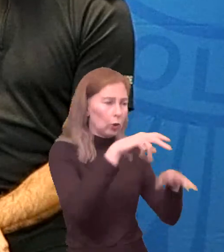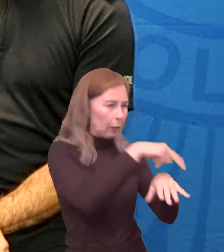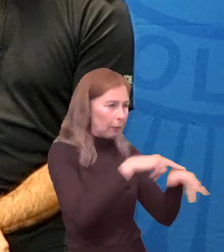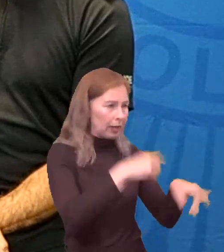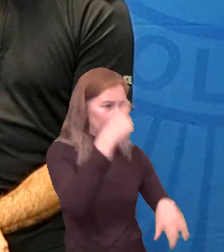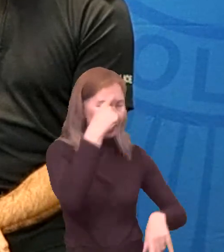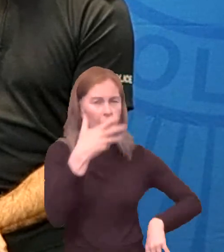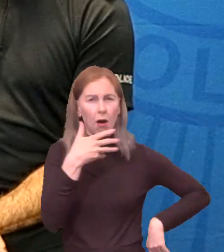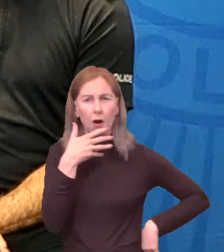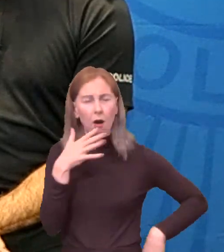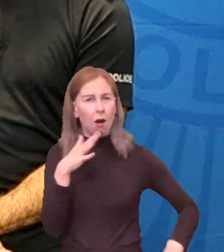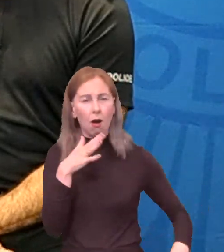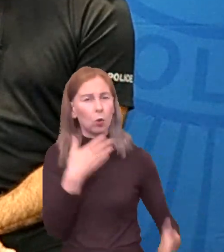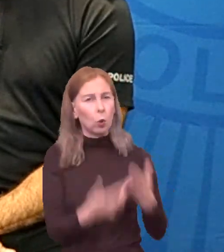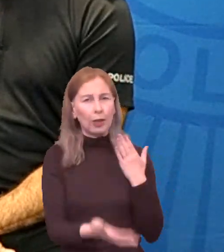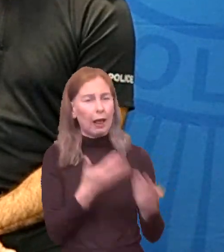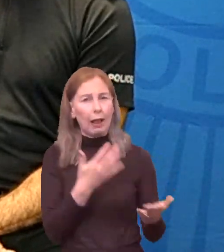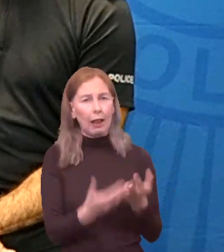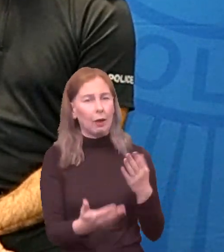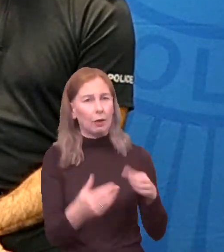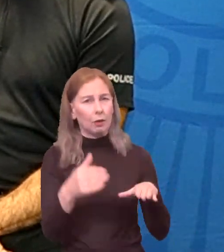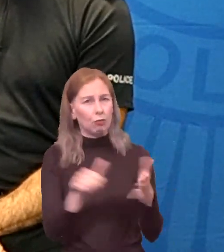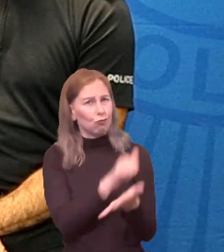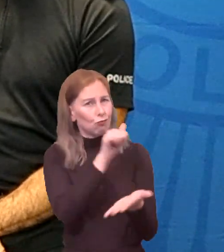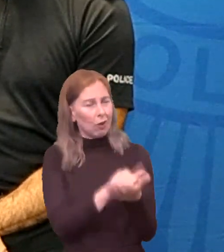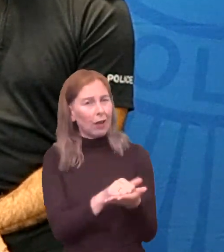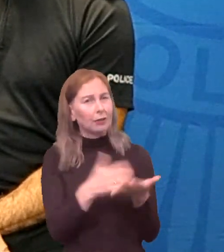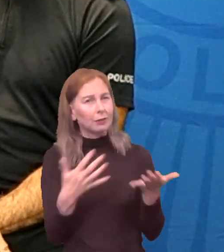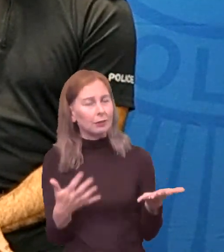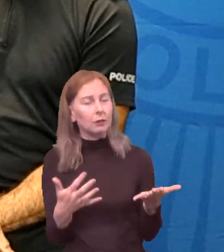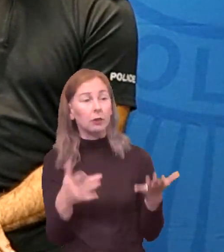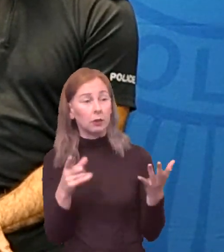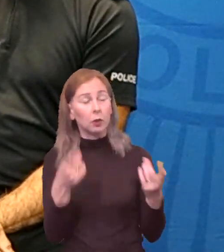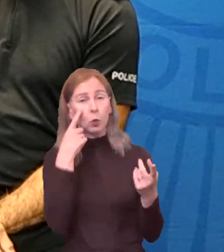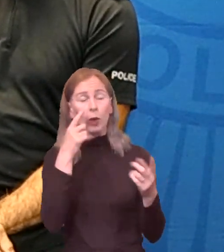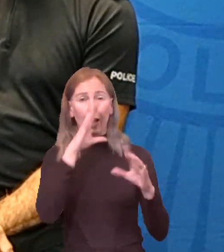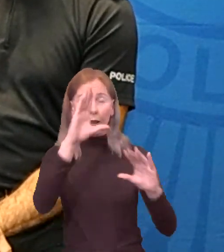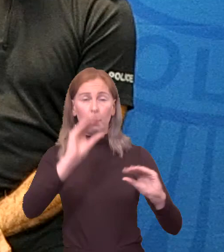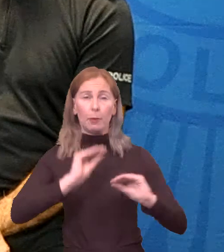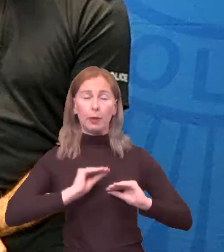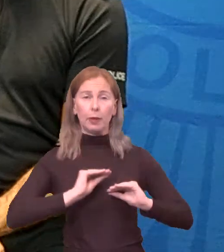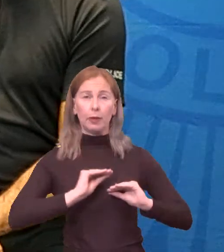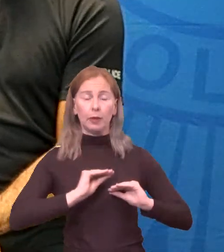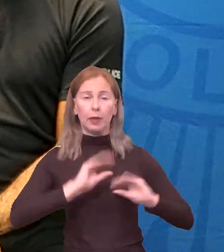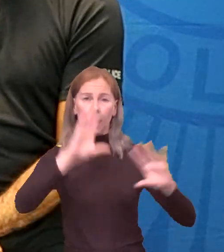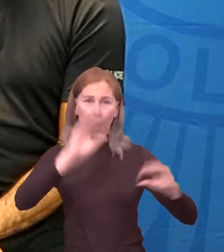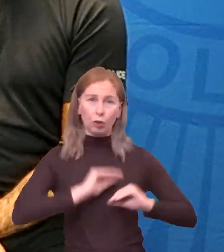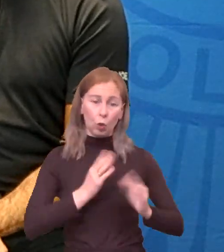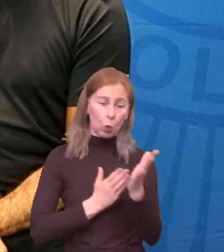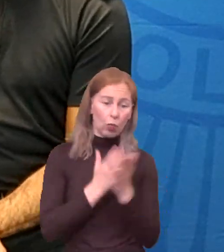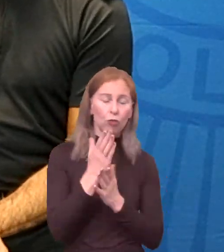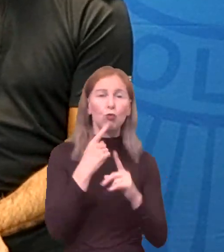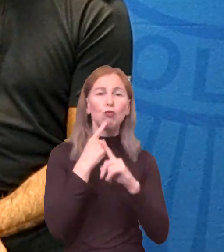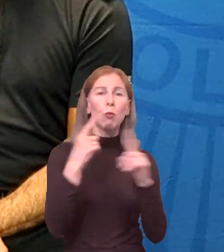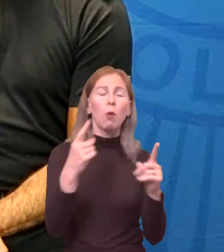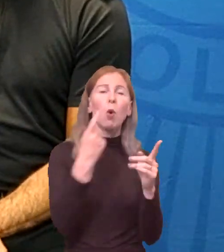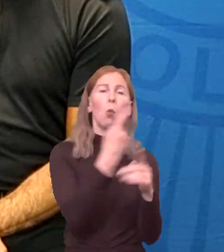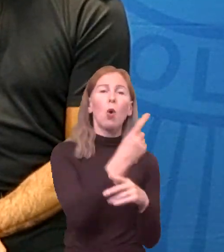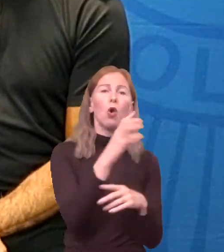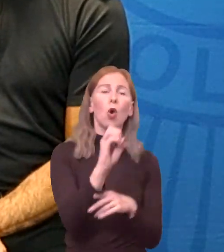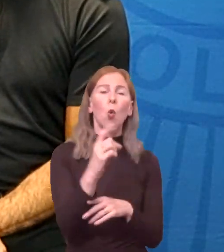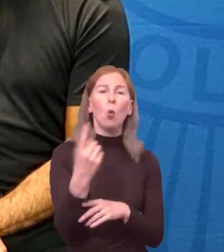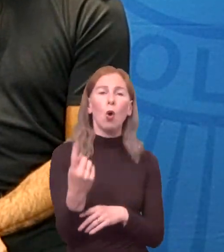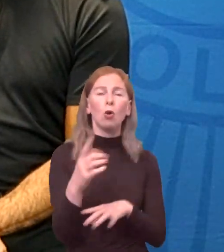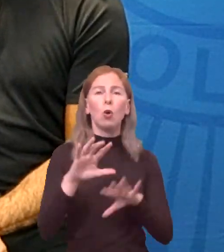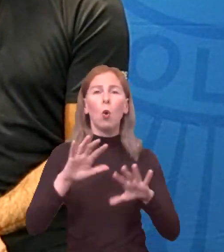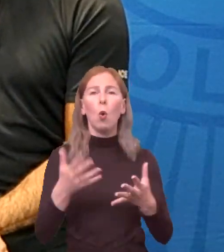or Laura. You can do that via 101 or all the reporting services, or you can speak to NFU and you can